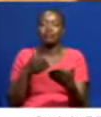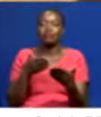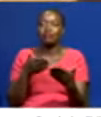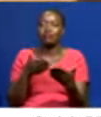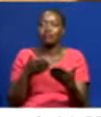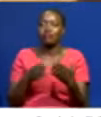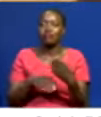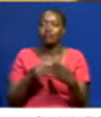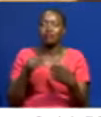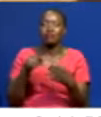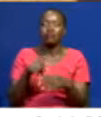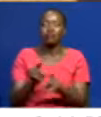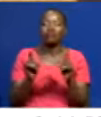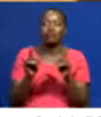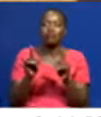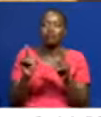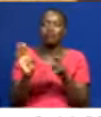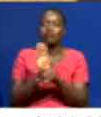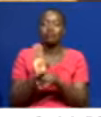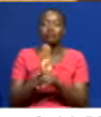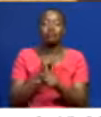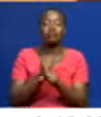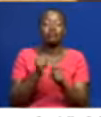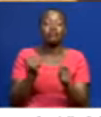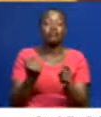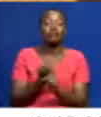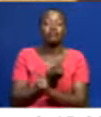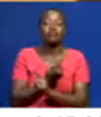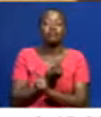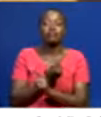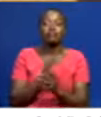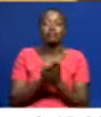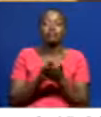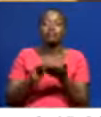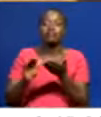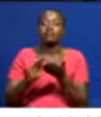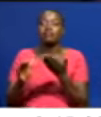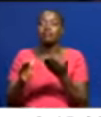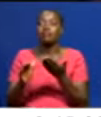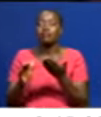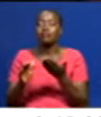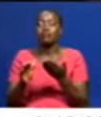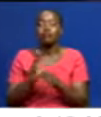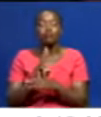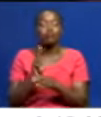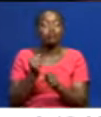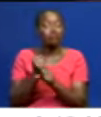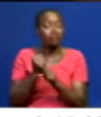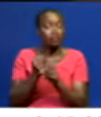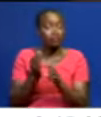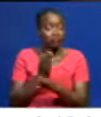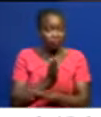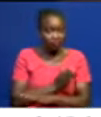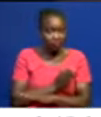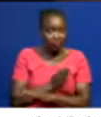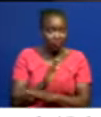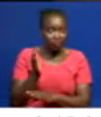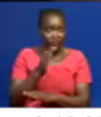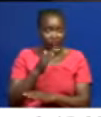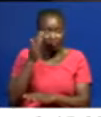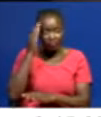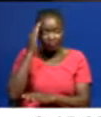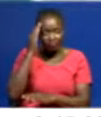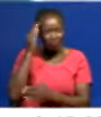find like yourself busy doing something else and getting an excuse to do what you used to do. Agusta never noticed